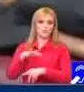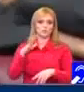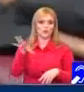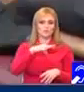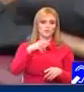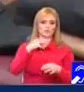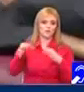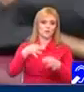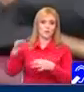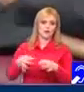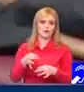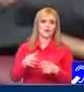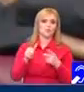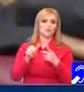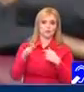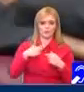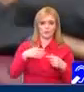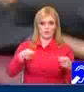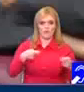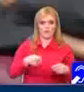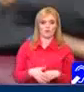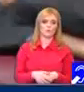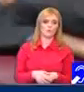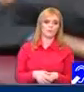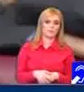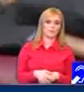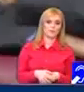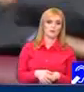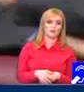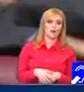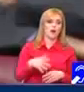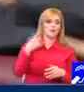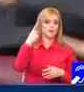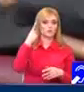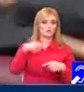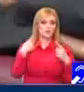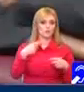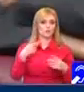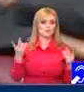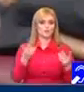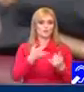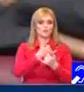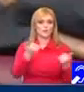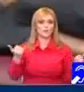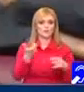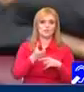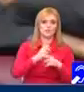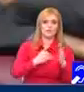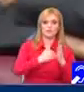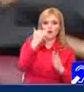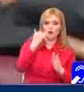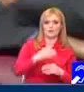my privilege to answer questions from this dispatcher box on behalf of the government, I've always believed that we should offer rise